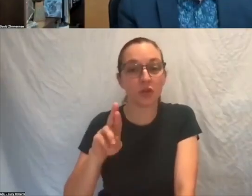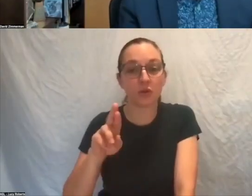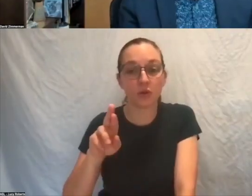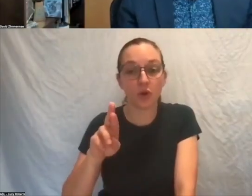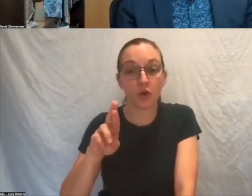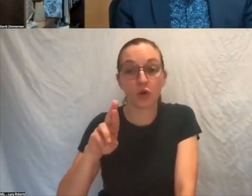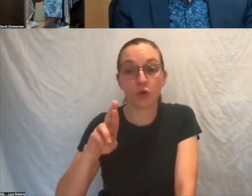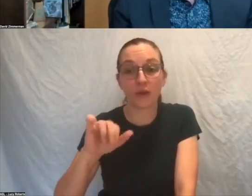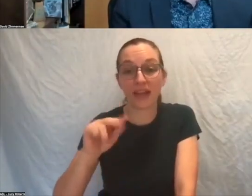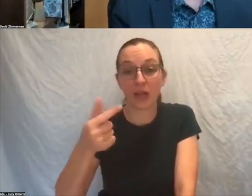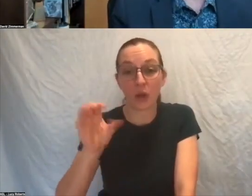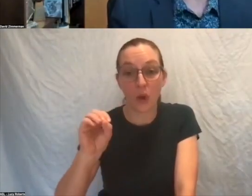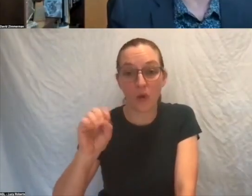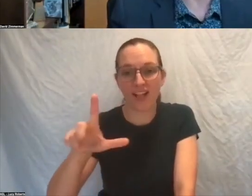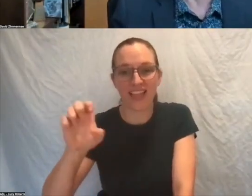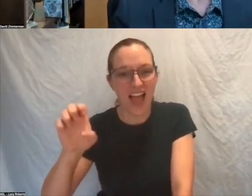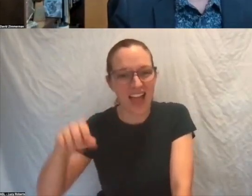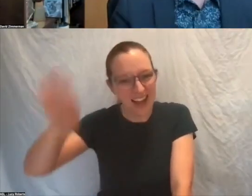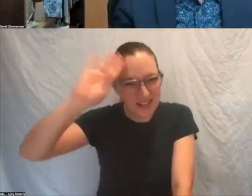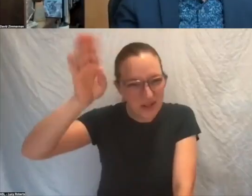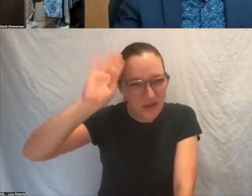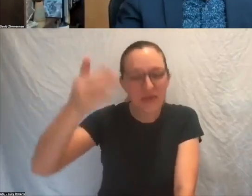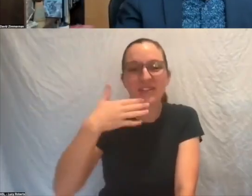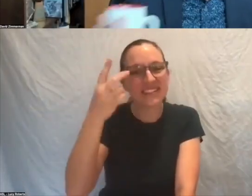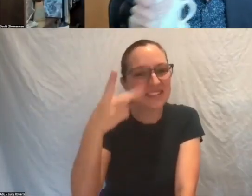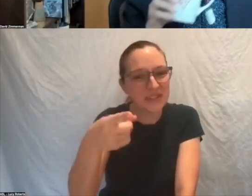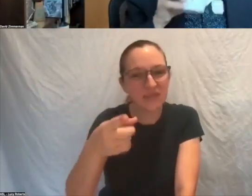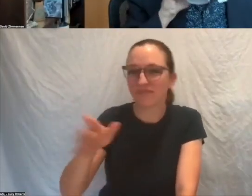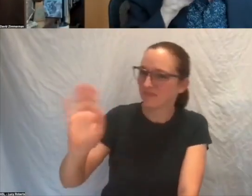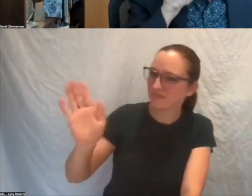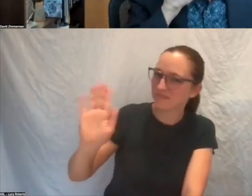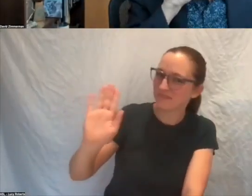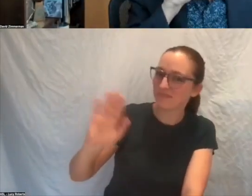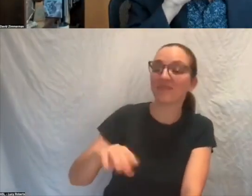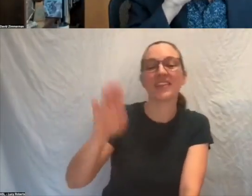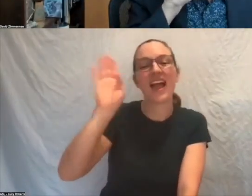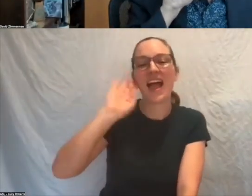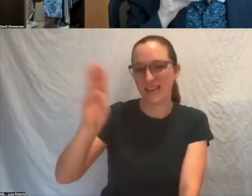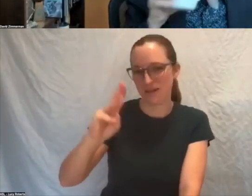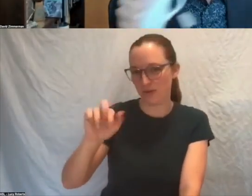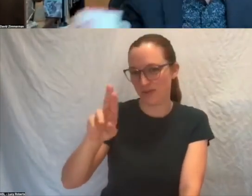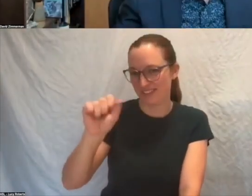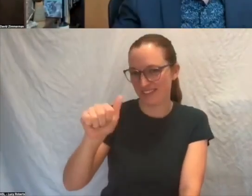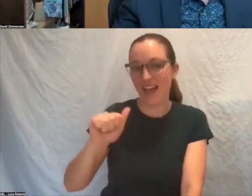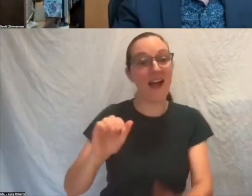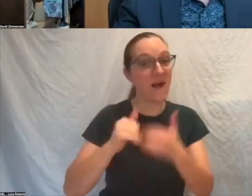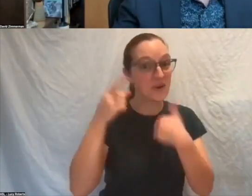is. Hey, Hi, good to David. see you. Hi. Hi, Marissa. How's